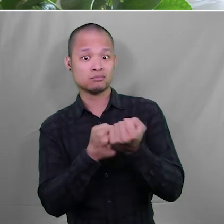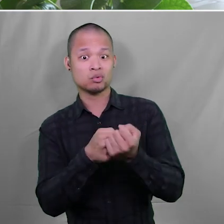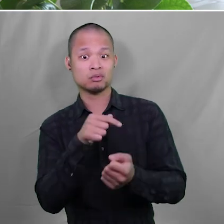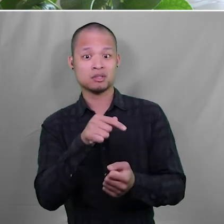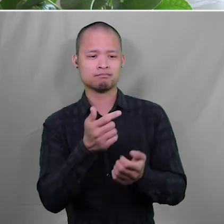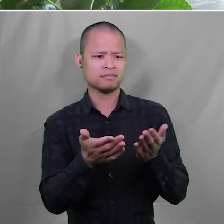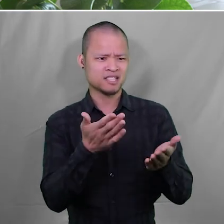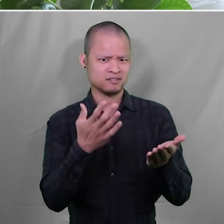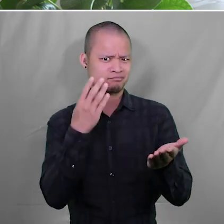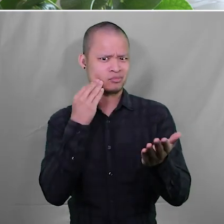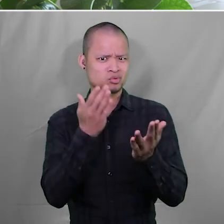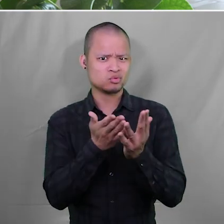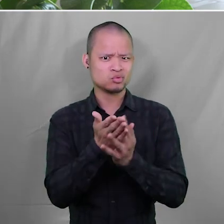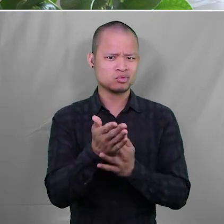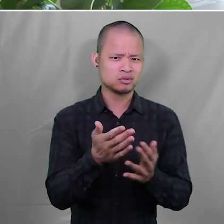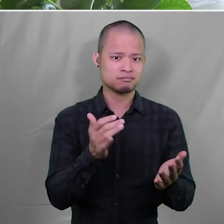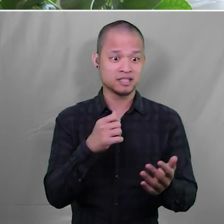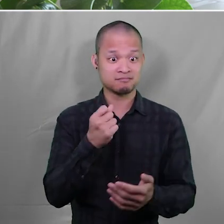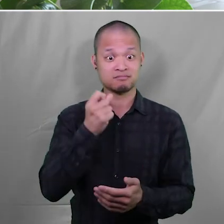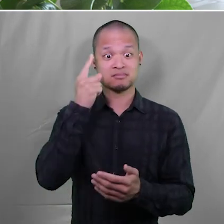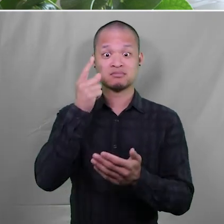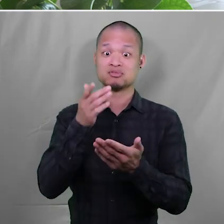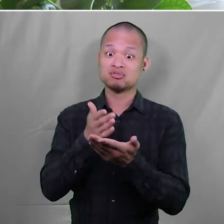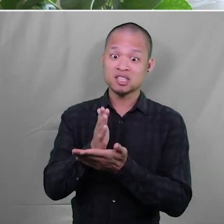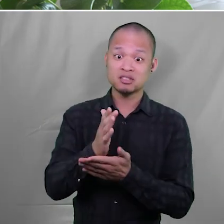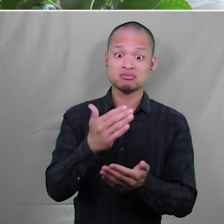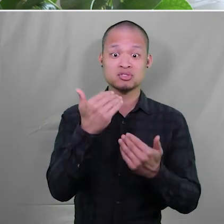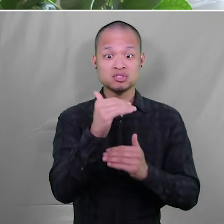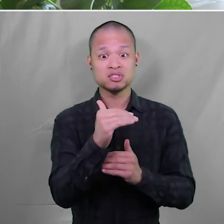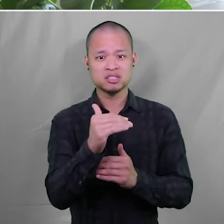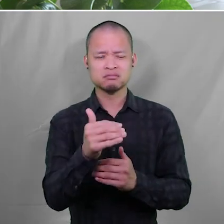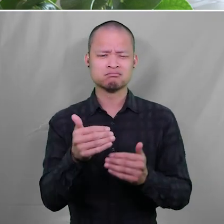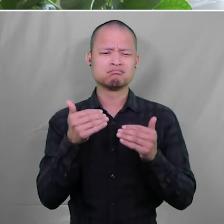experience. And in order to learn more about rights restrictions, please tune